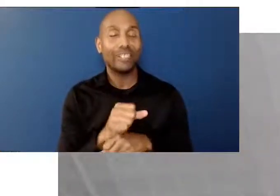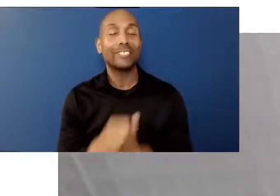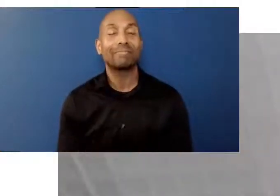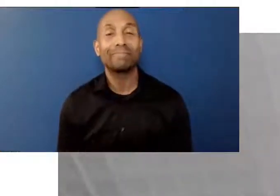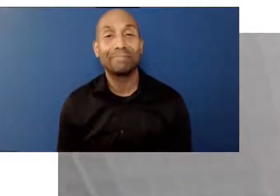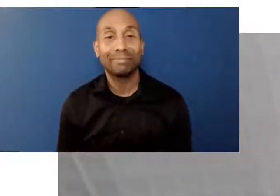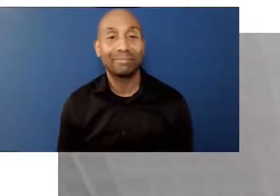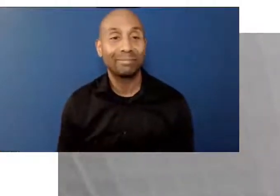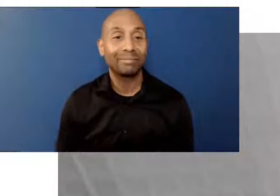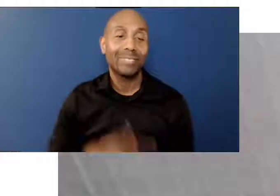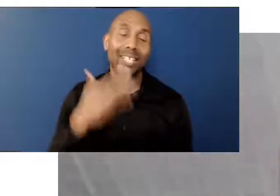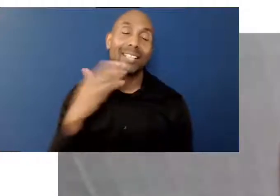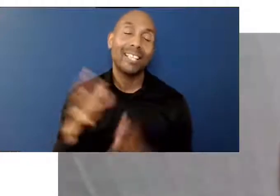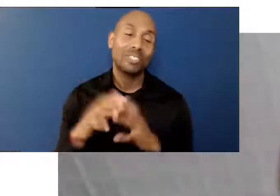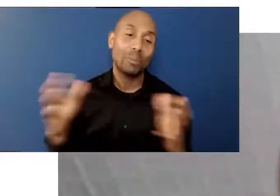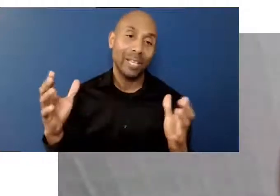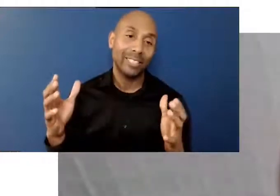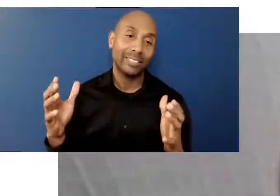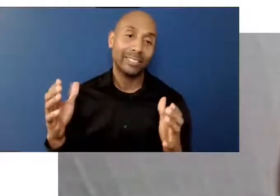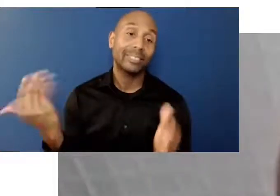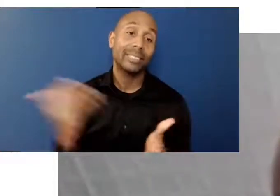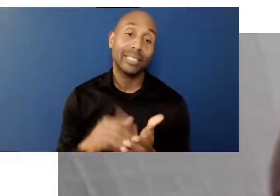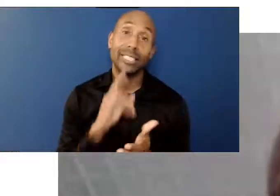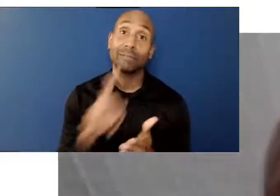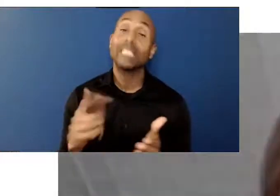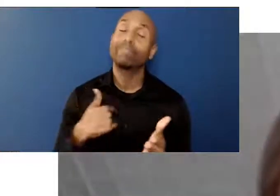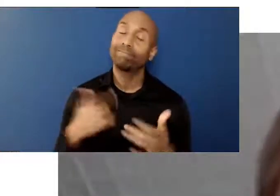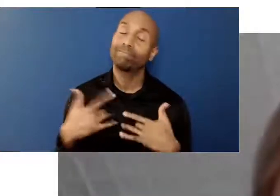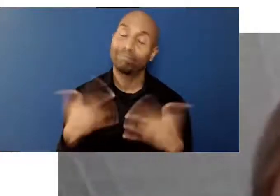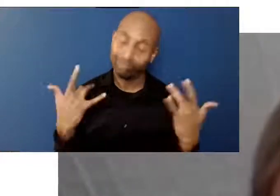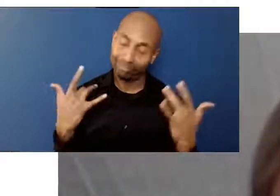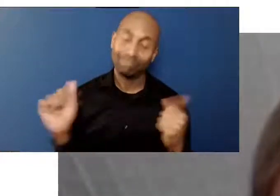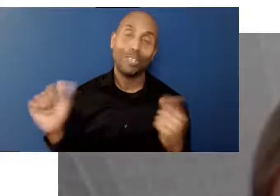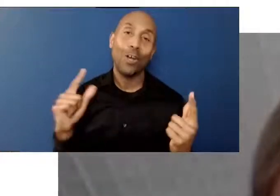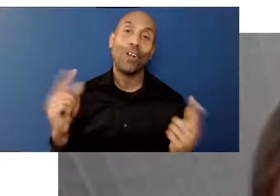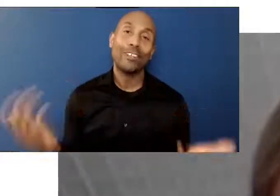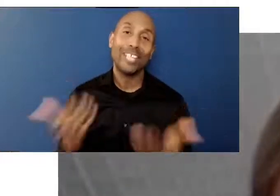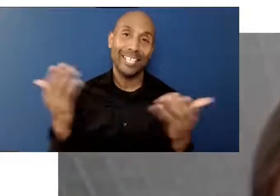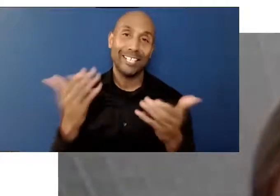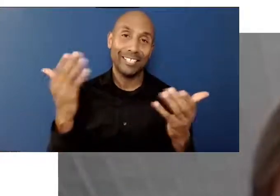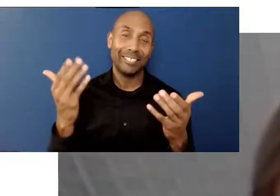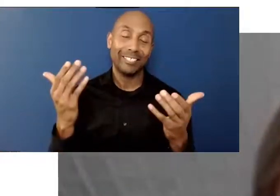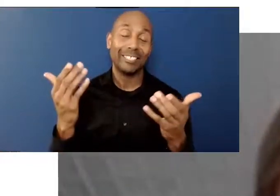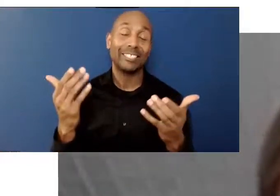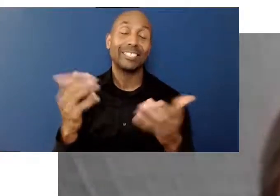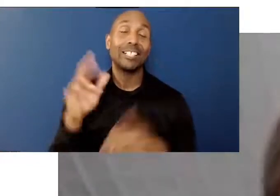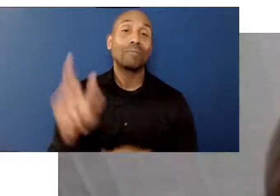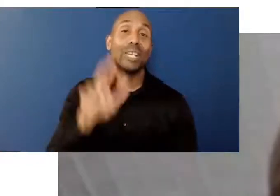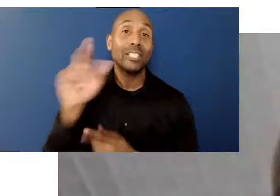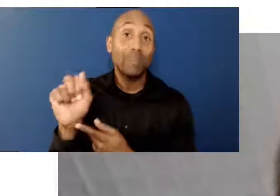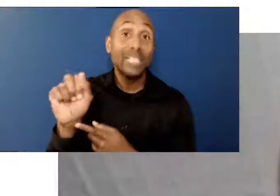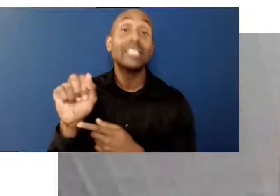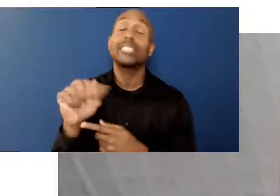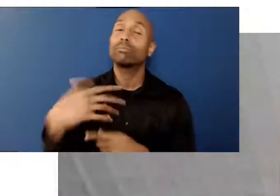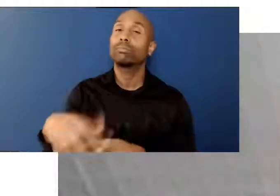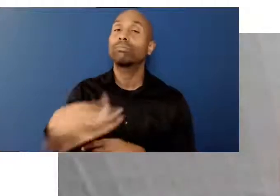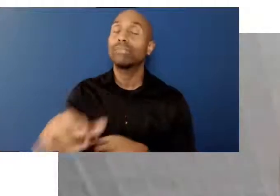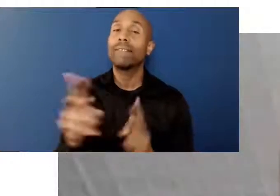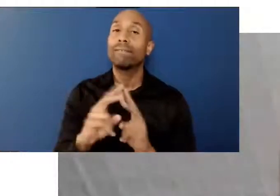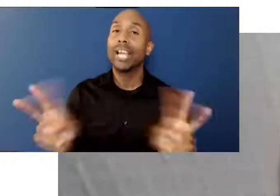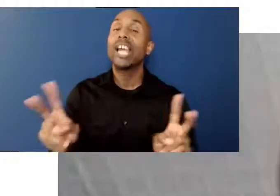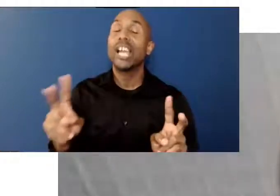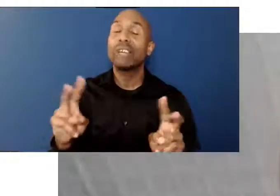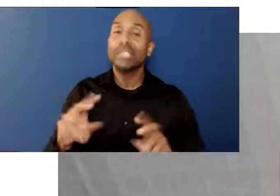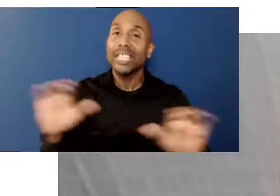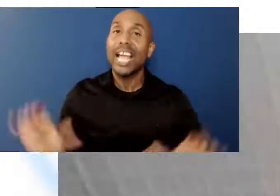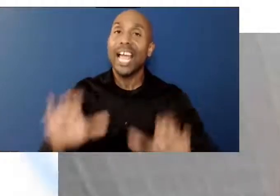Thank you so much. And again, really excited to have everyone here as reachAbility is quite active with the members of the